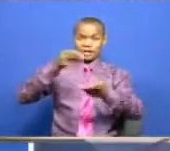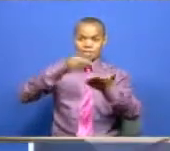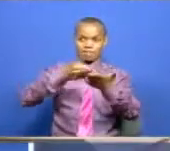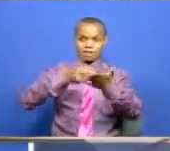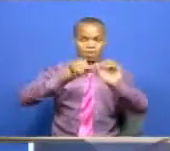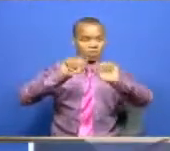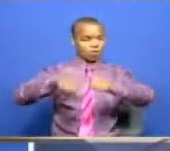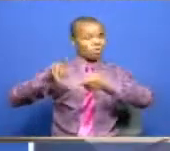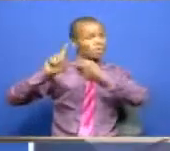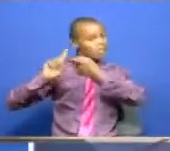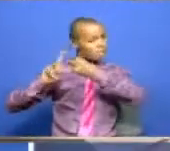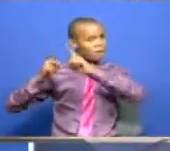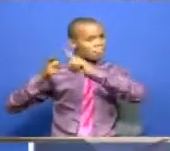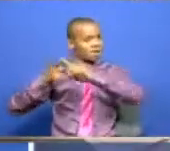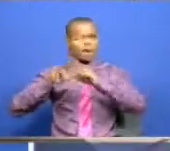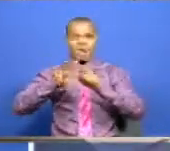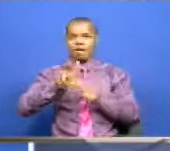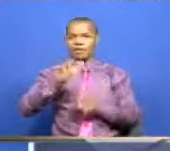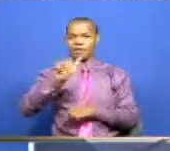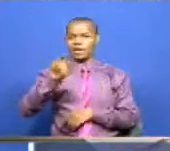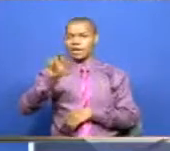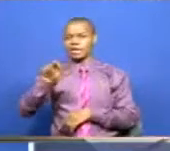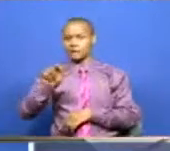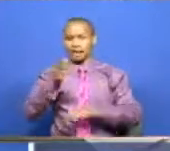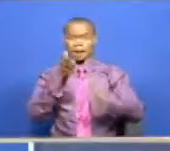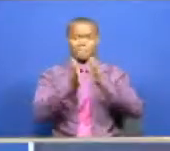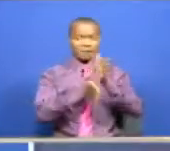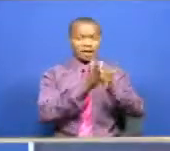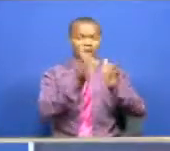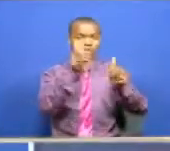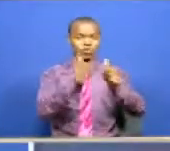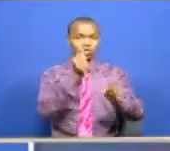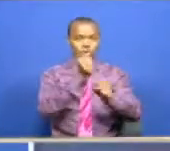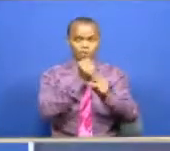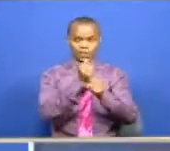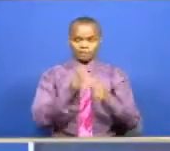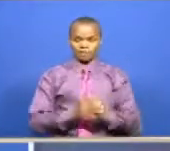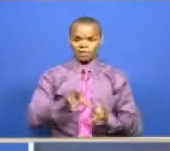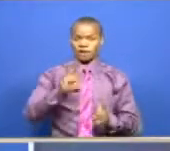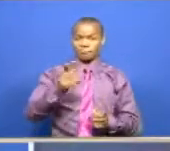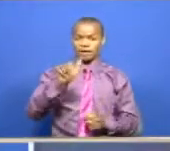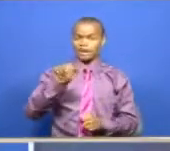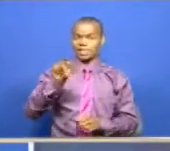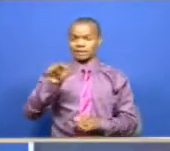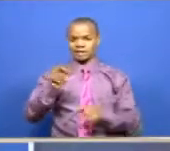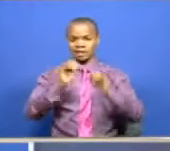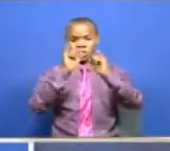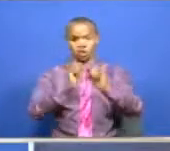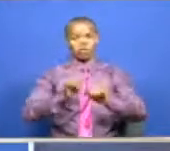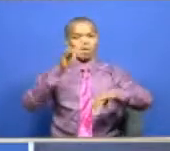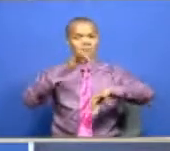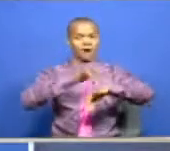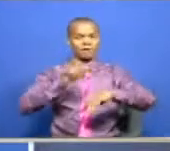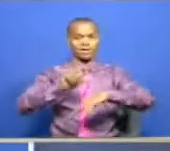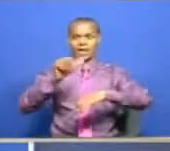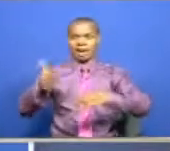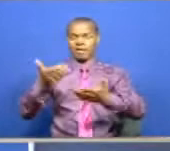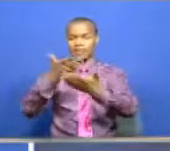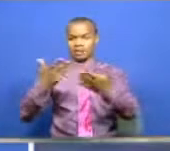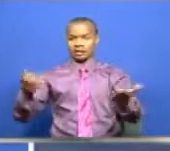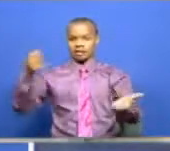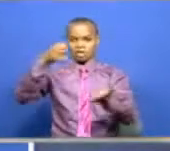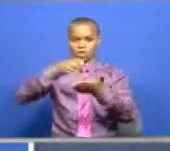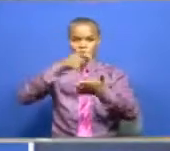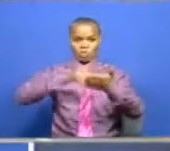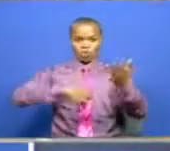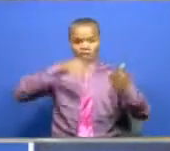reflect a new VAT adjustment regime that came into force. The new VAT regime also affected other items, including